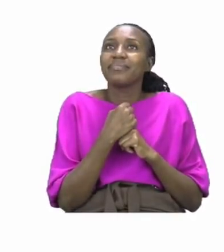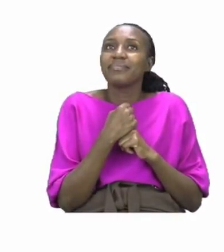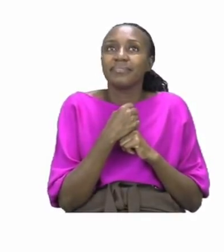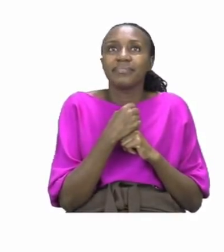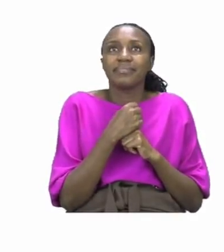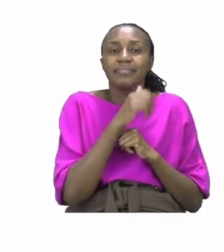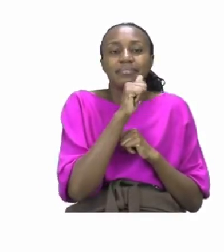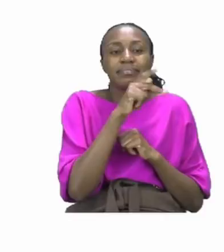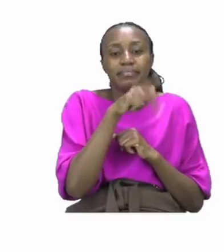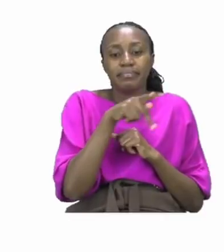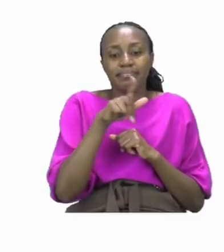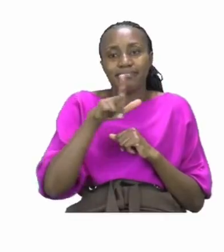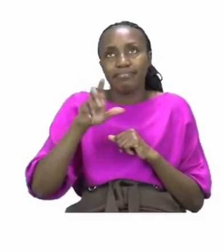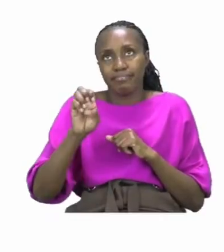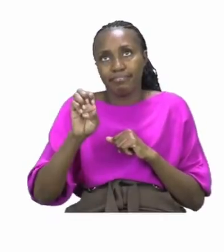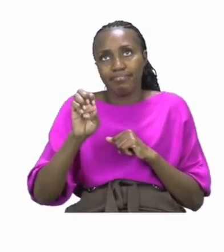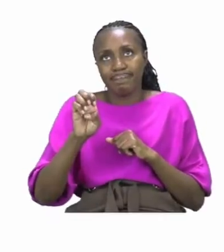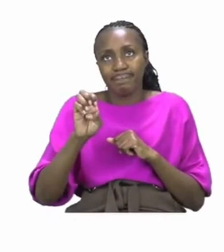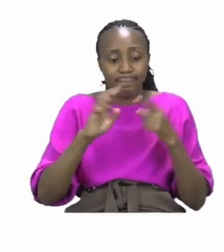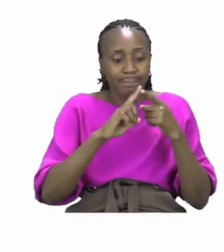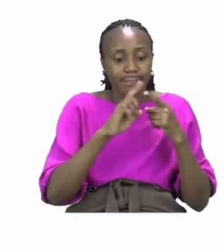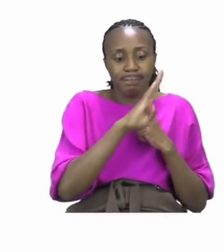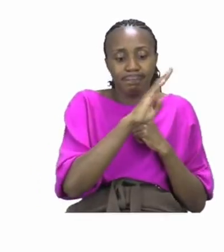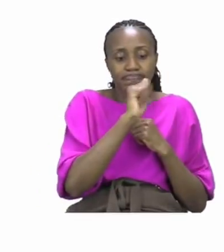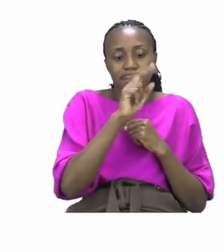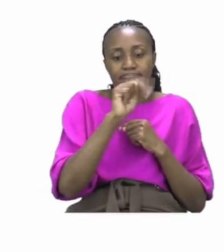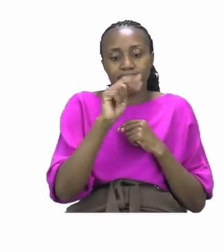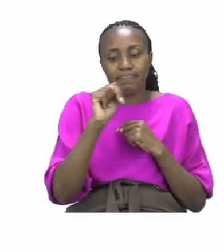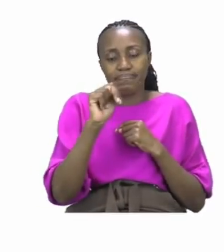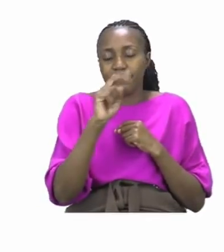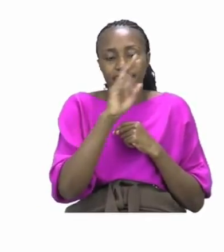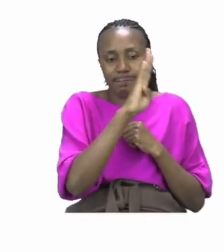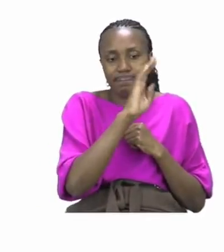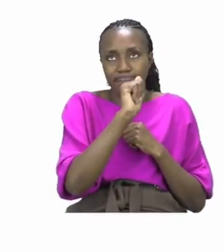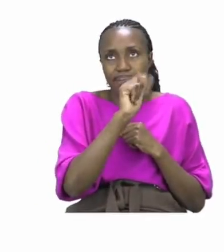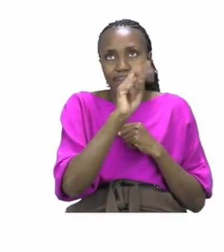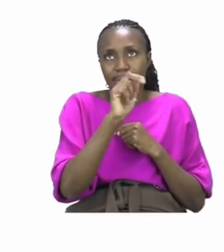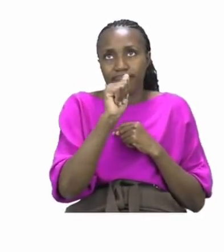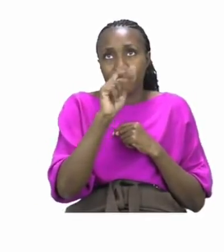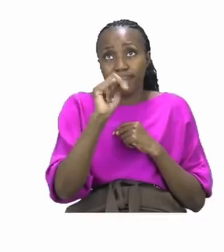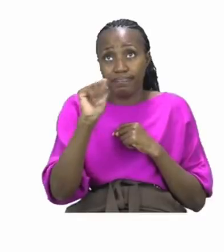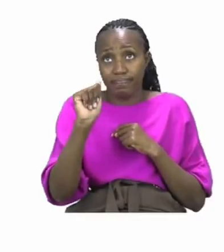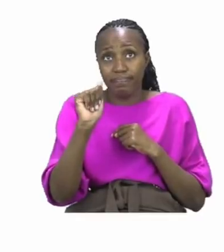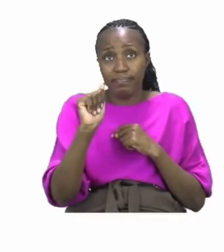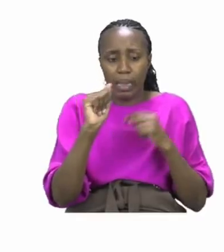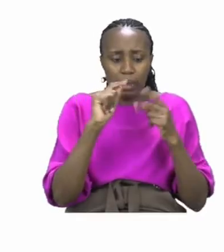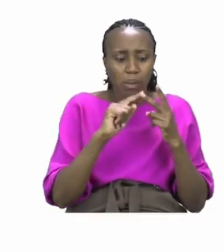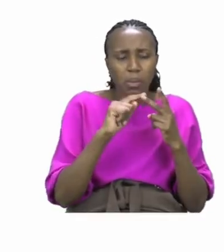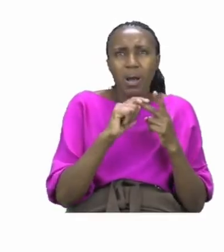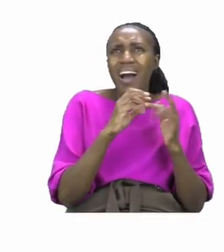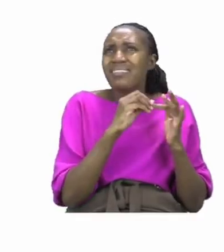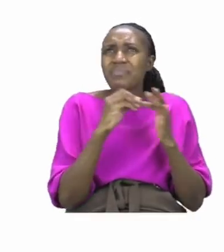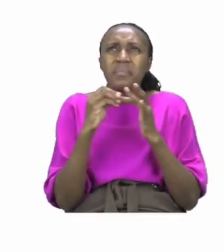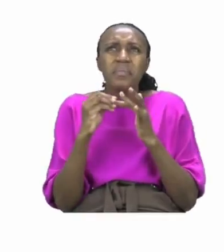let's say apple. Well done. Now, an apple is a special fruit because